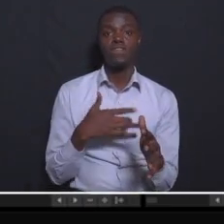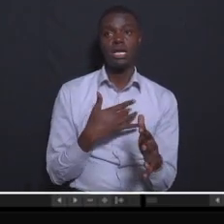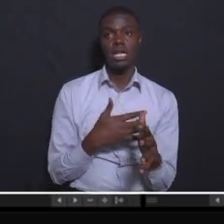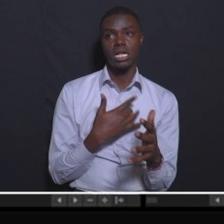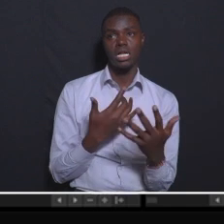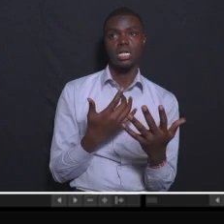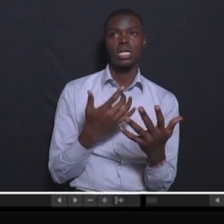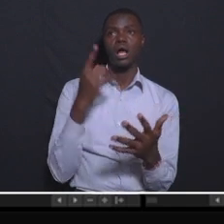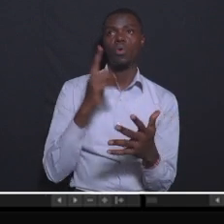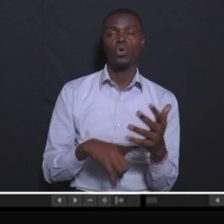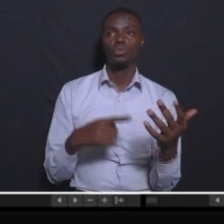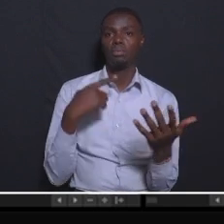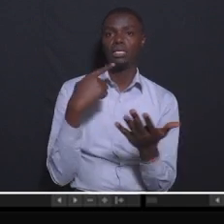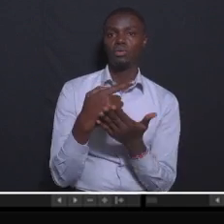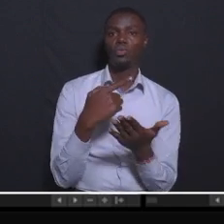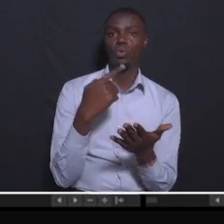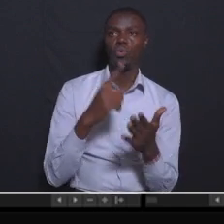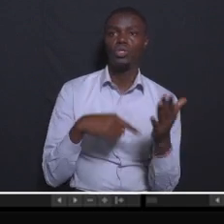that we're going to be talking about.